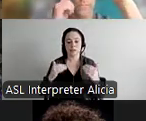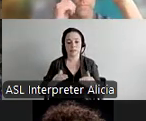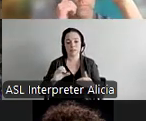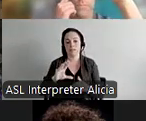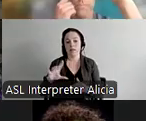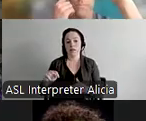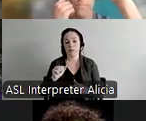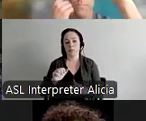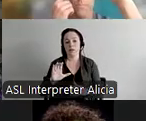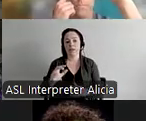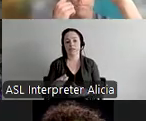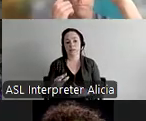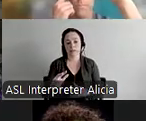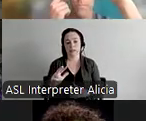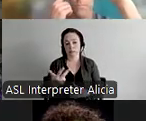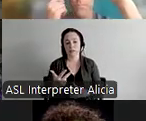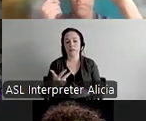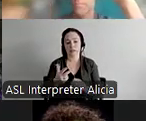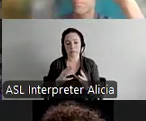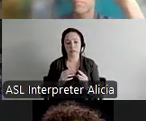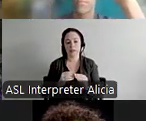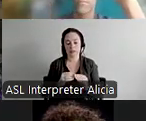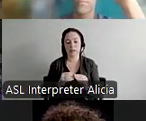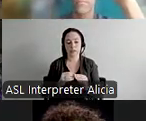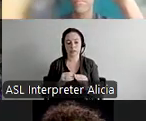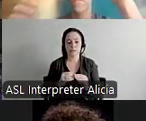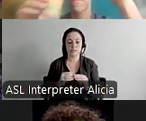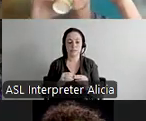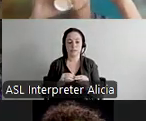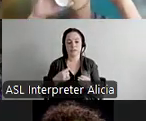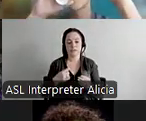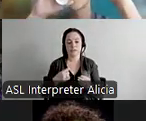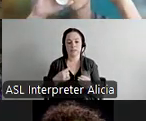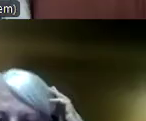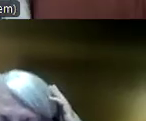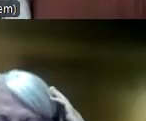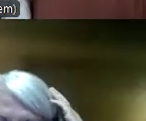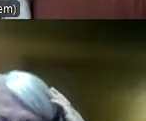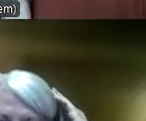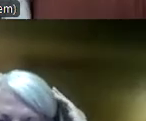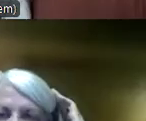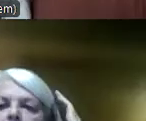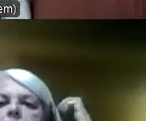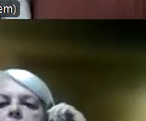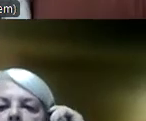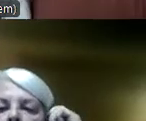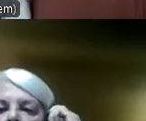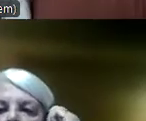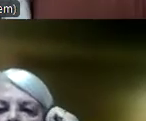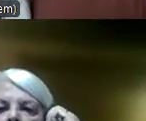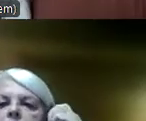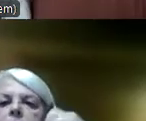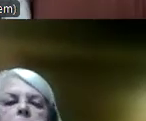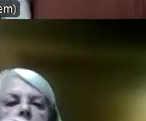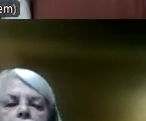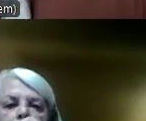where we further discuss and recommend a decision. So this is today's step. So